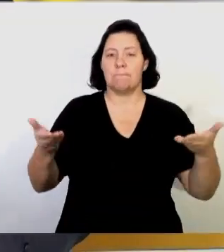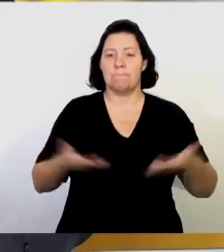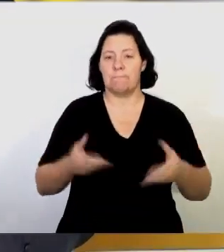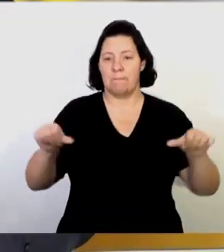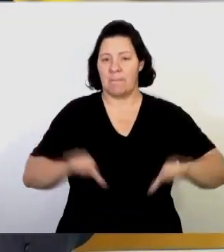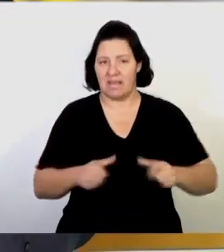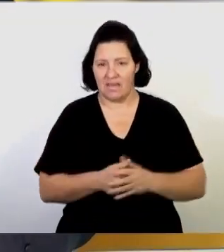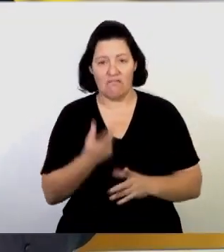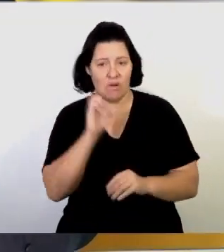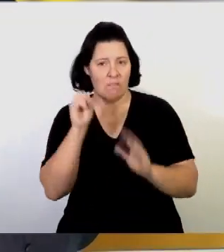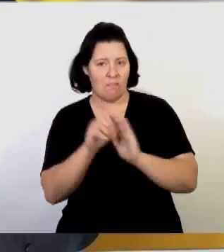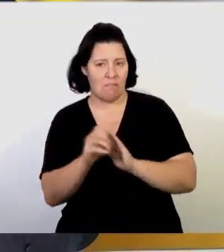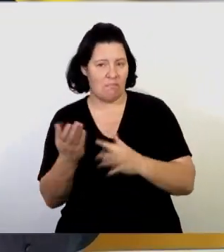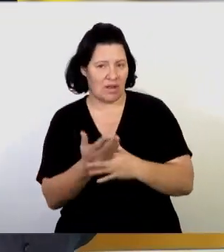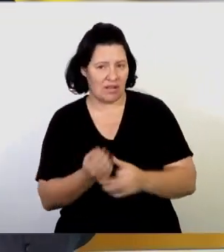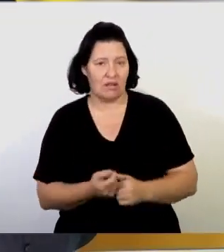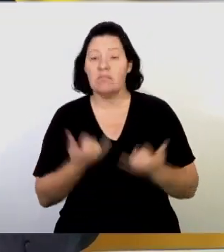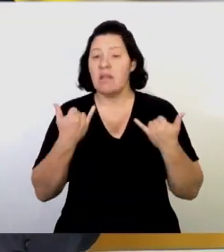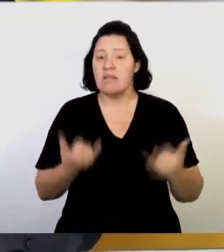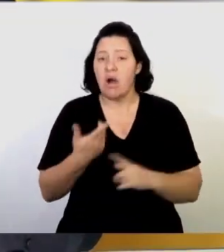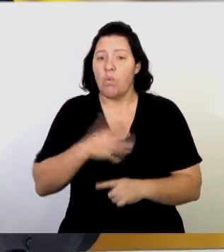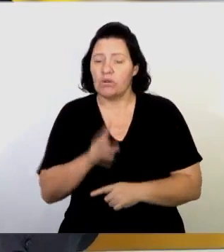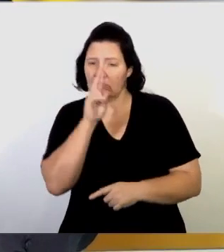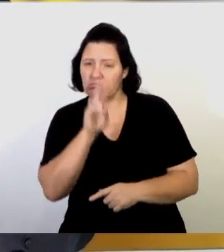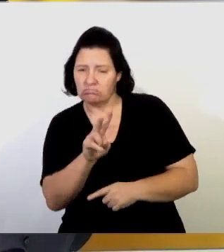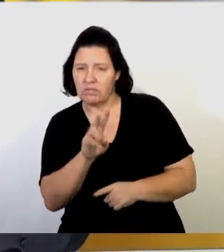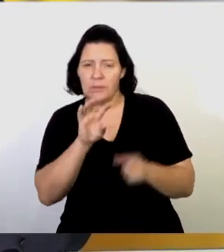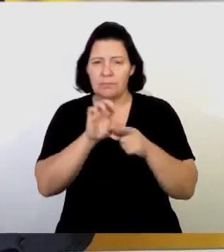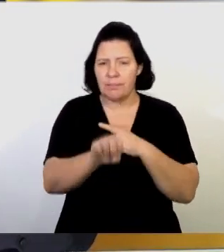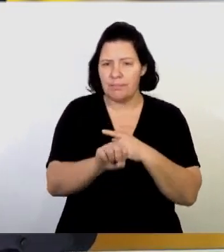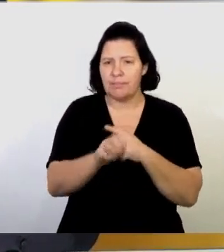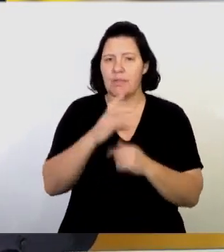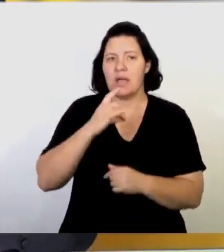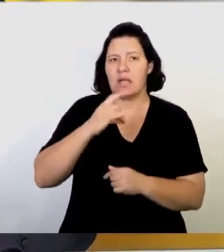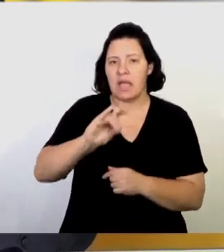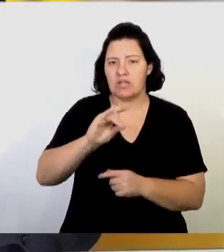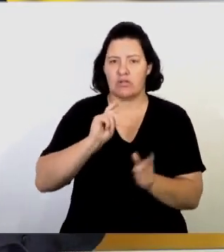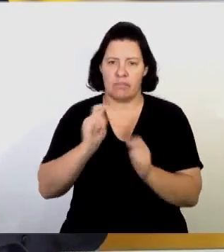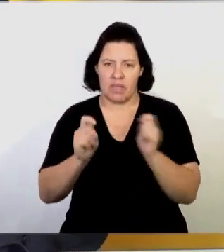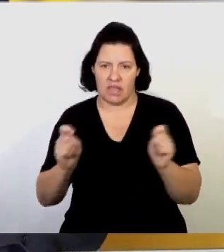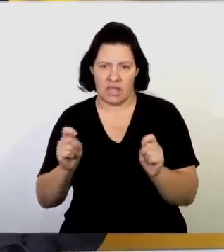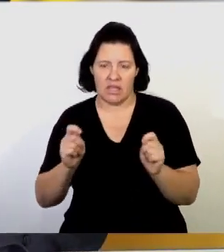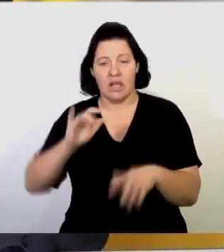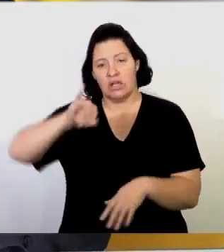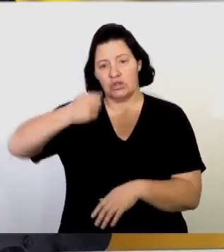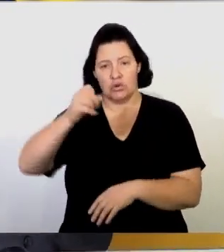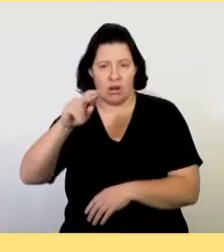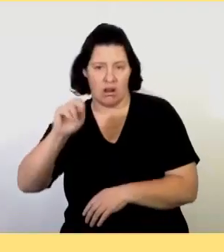Welcome back, learners, from the ad break. With me here, I want us to quickly define the cash payments